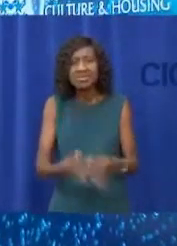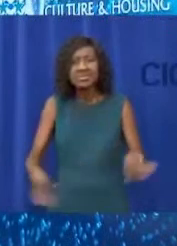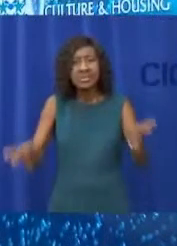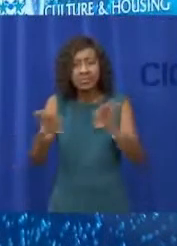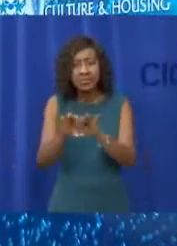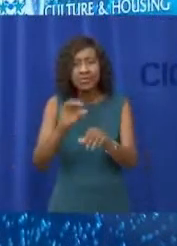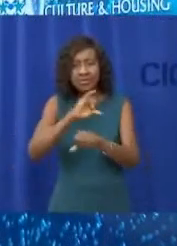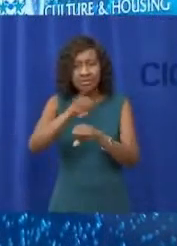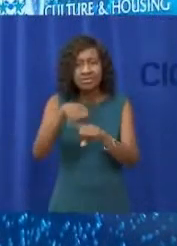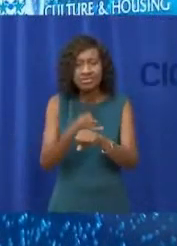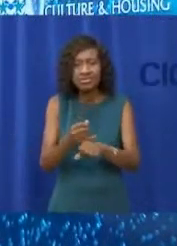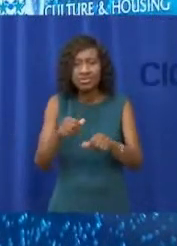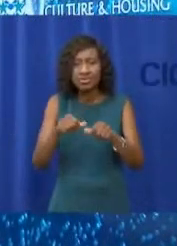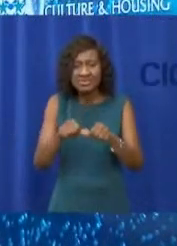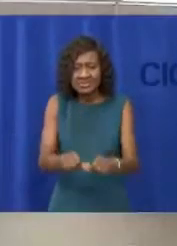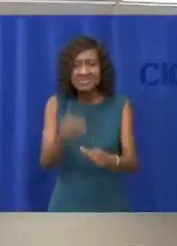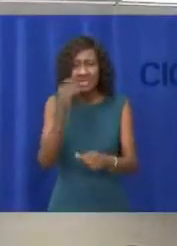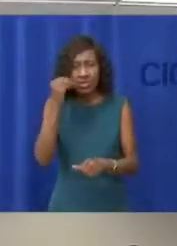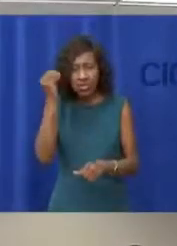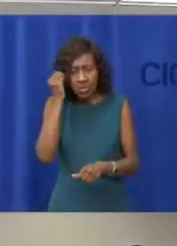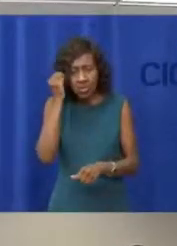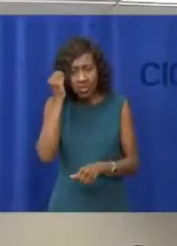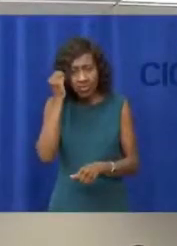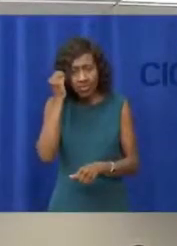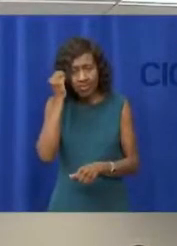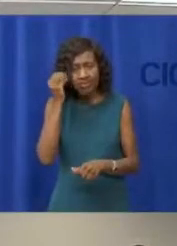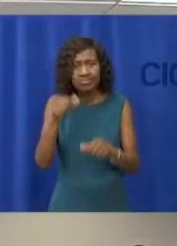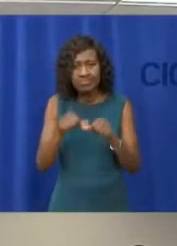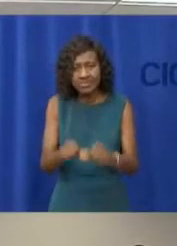home, Cayman. Thank you.